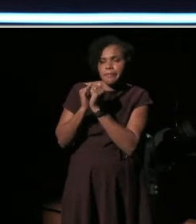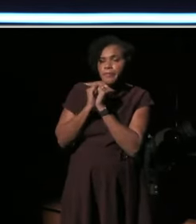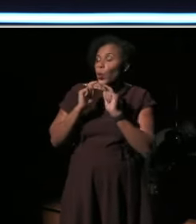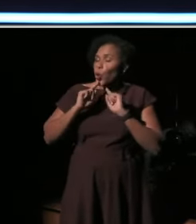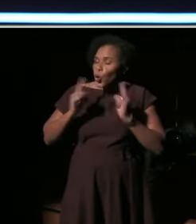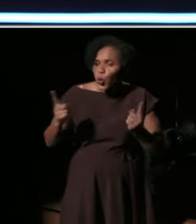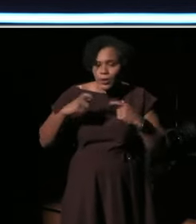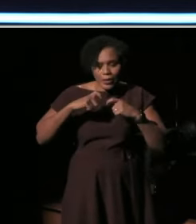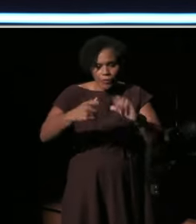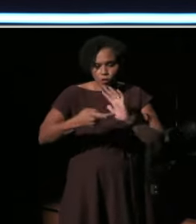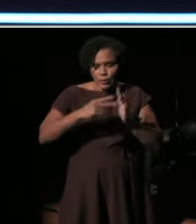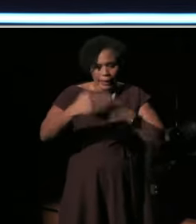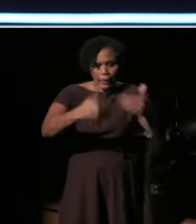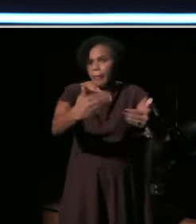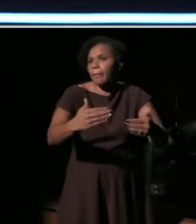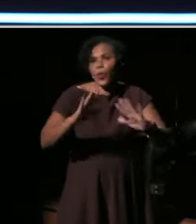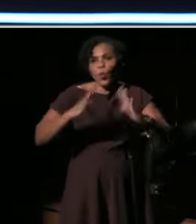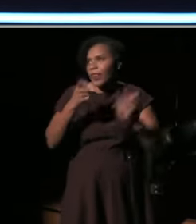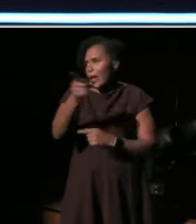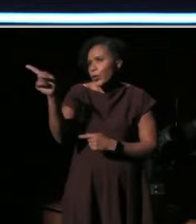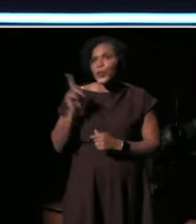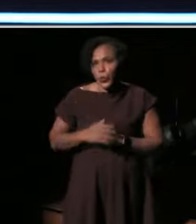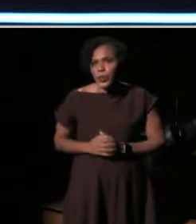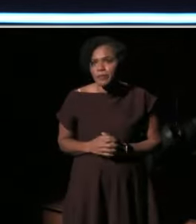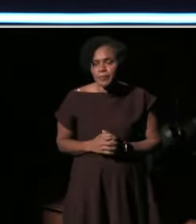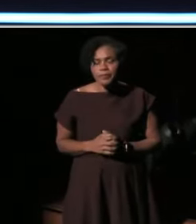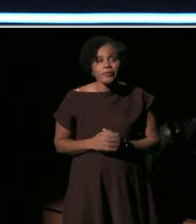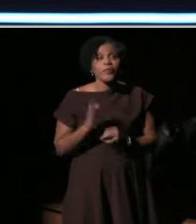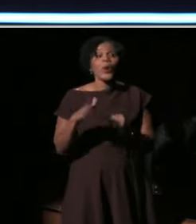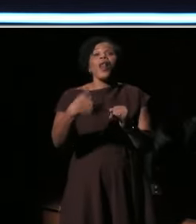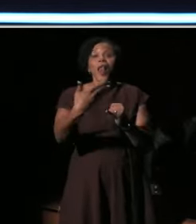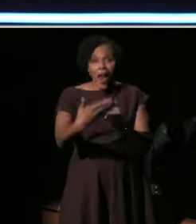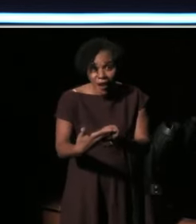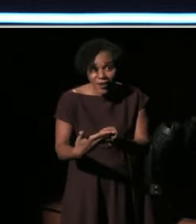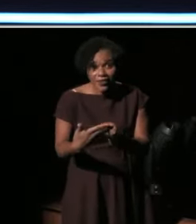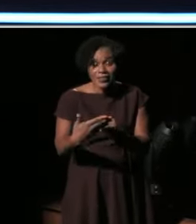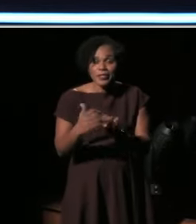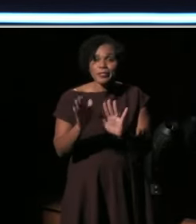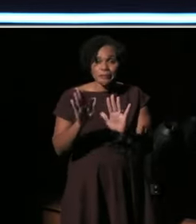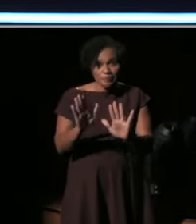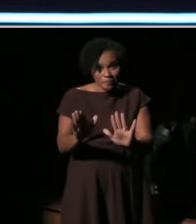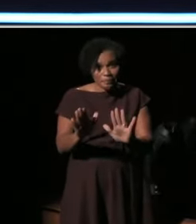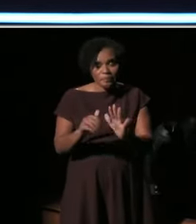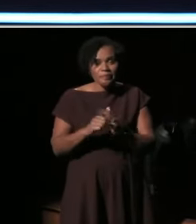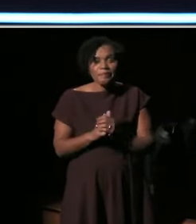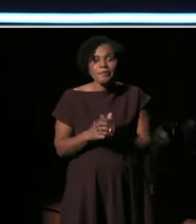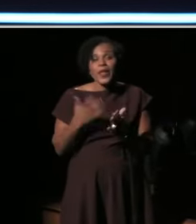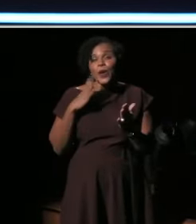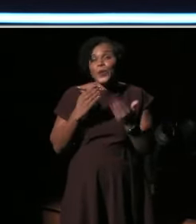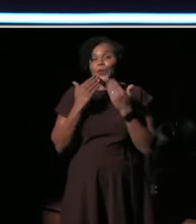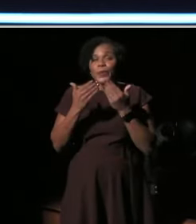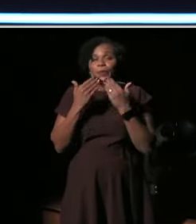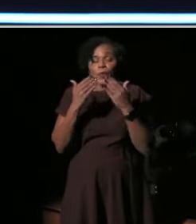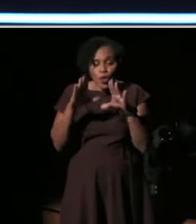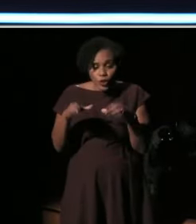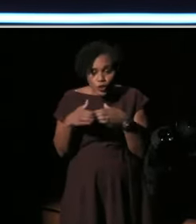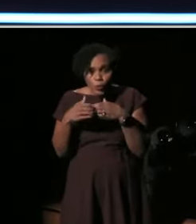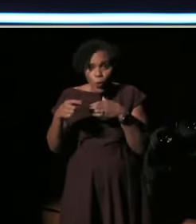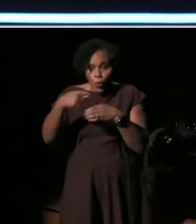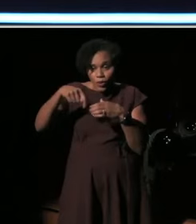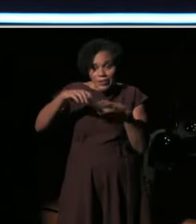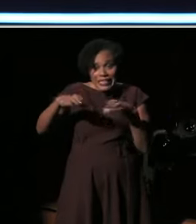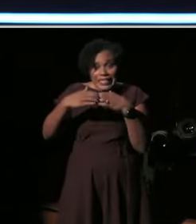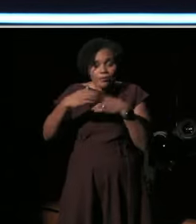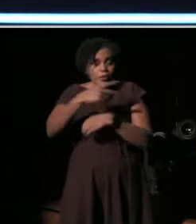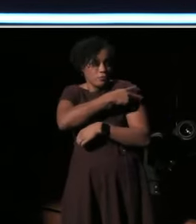without you. Last, but by no means least, I and my fellow trustees would like to thank the small team of